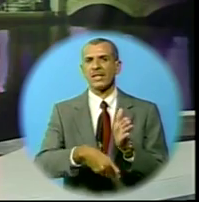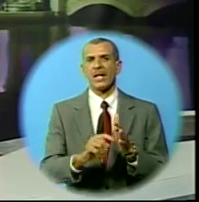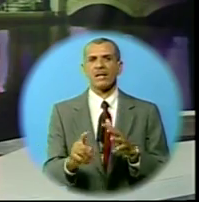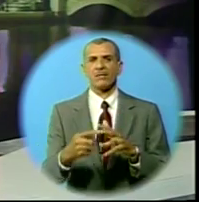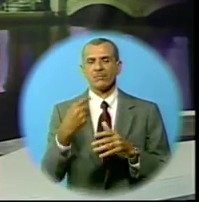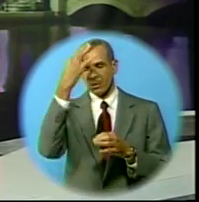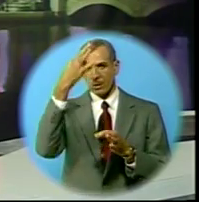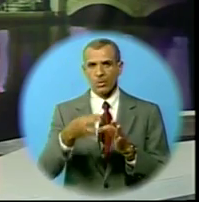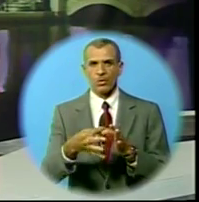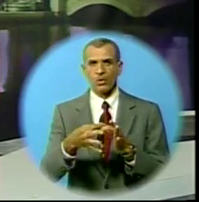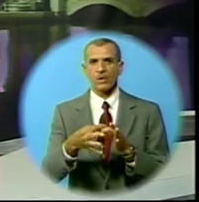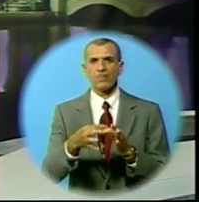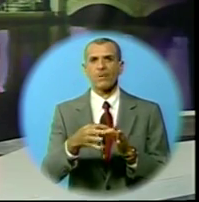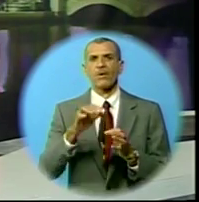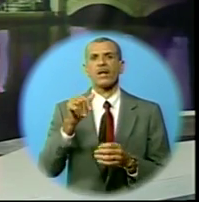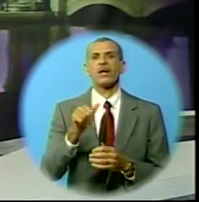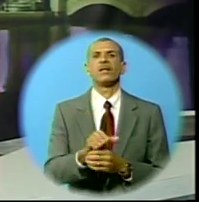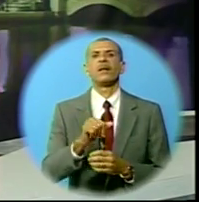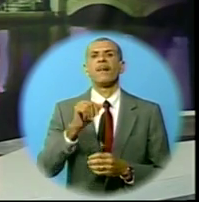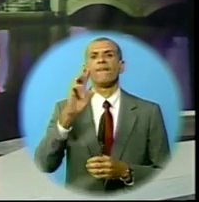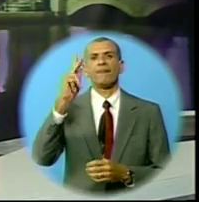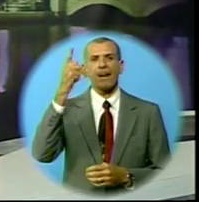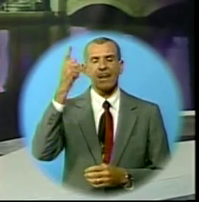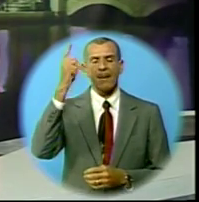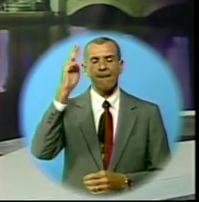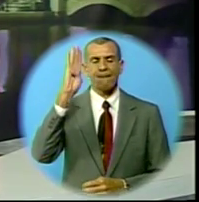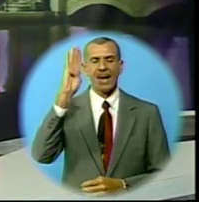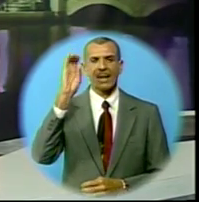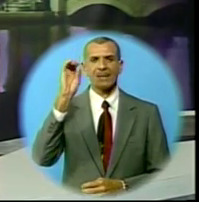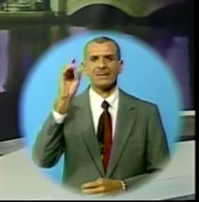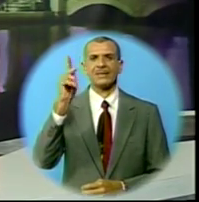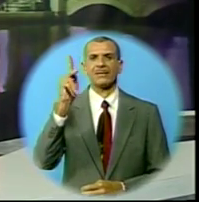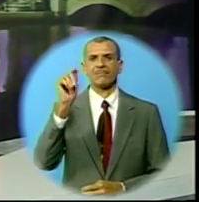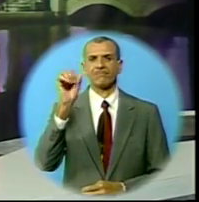Oistins Magistrates Court before Chief Magistrate Pamela Beckles.